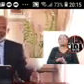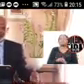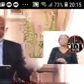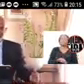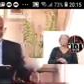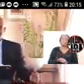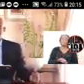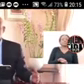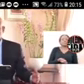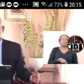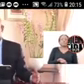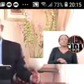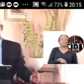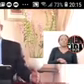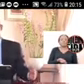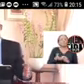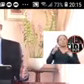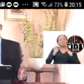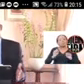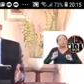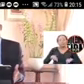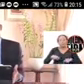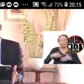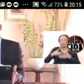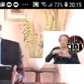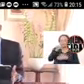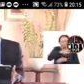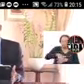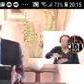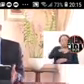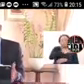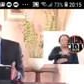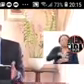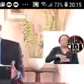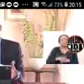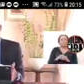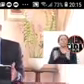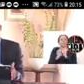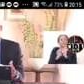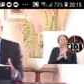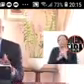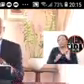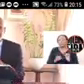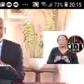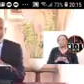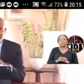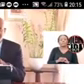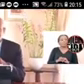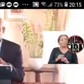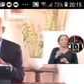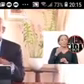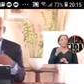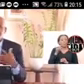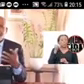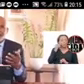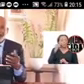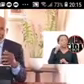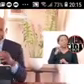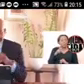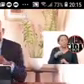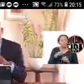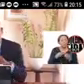expanded arrangement. So you are allowed to go to the pharmacy. You're allowed to go to